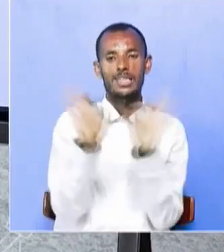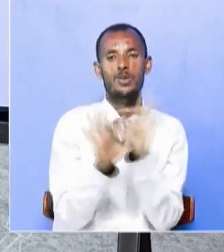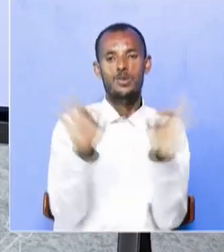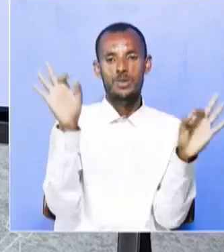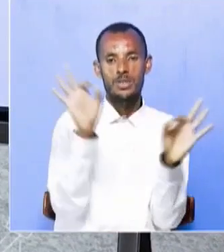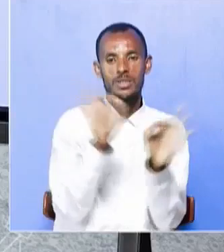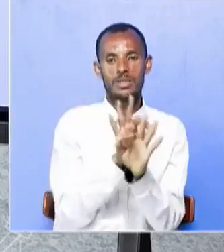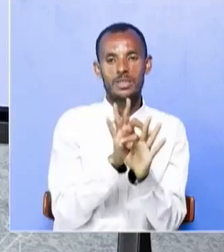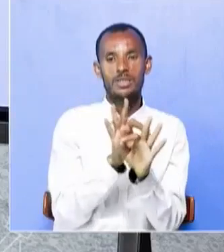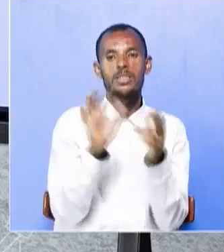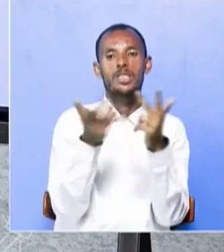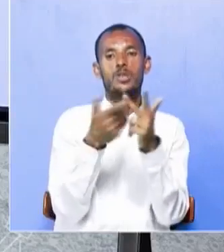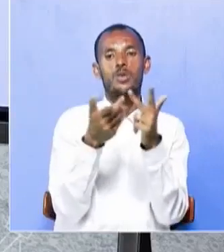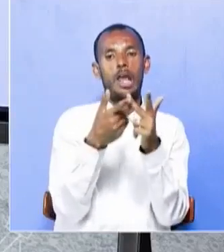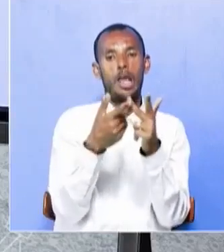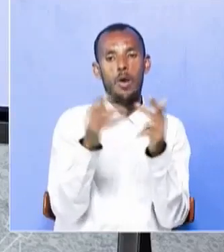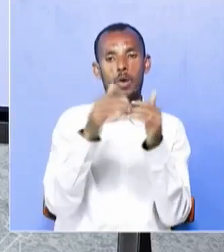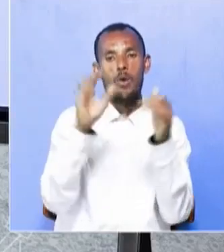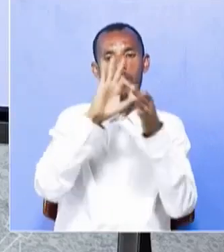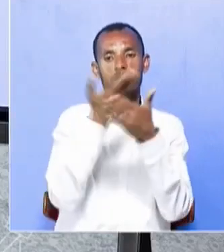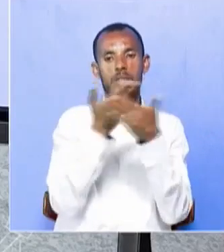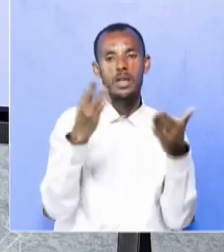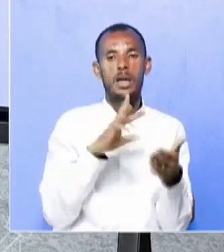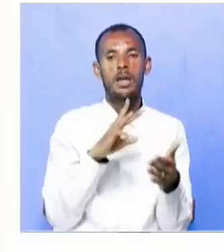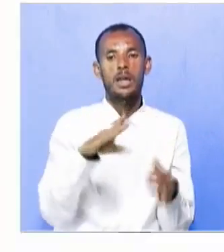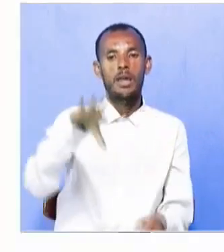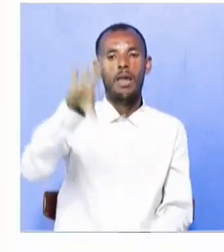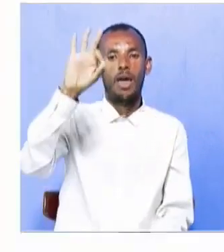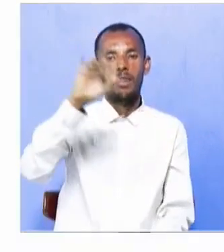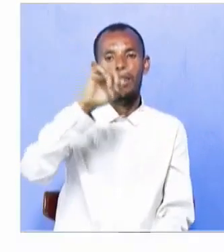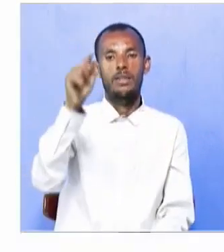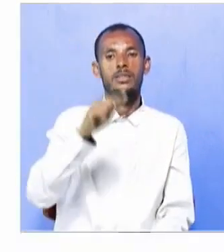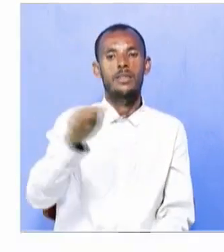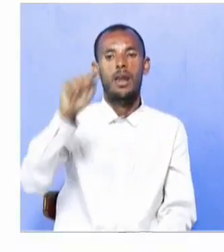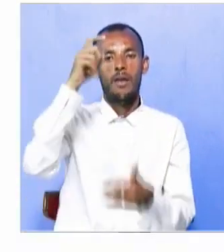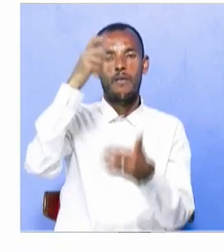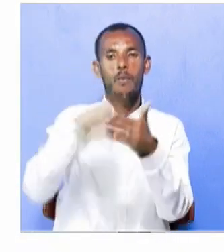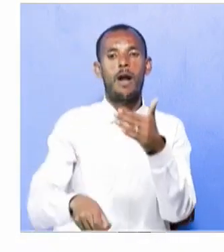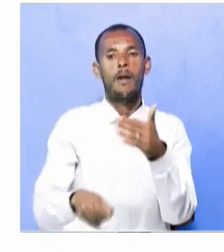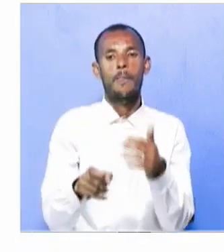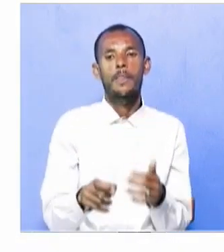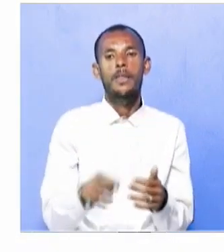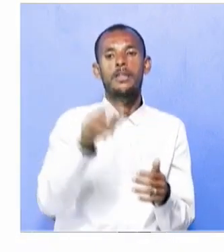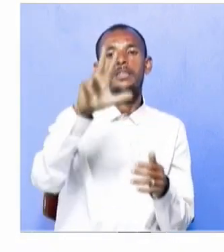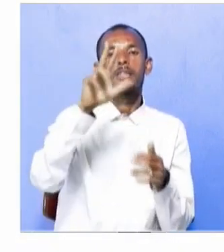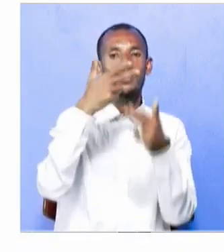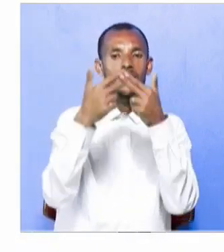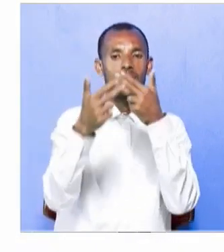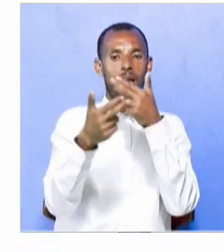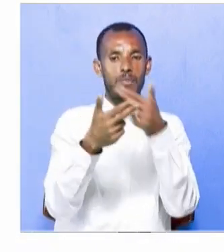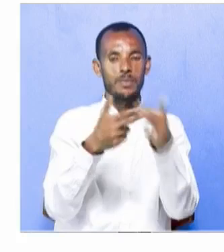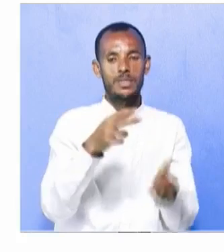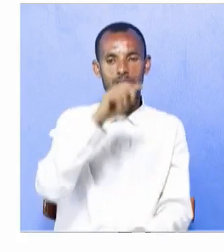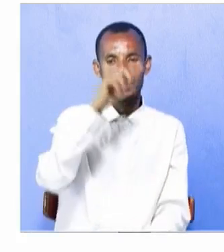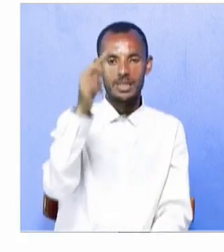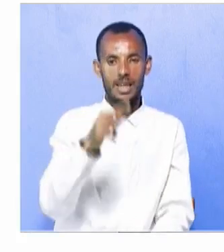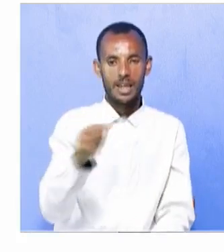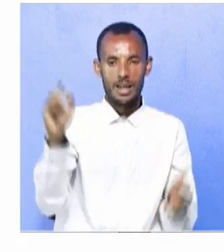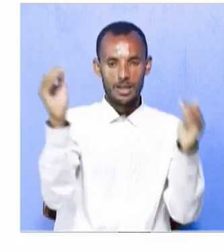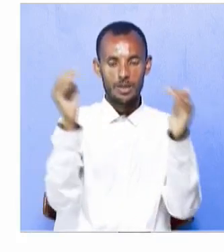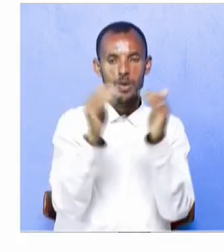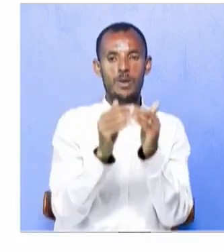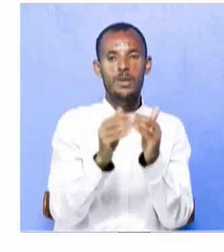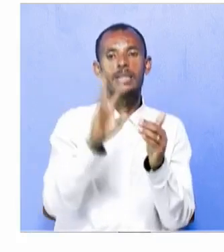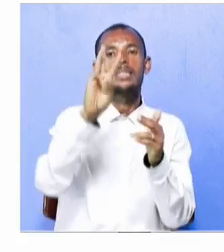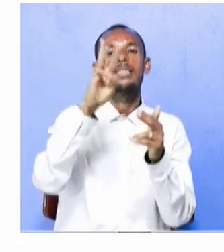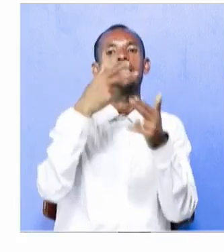the third equation and obtain the value of z. So 3 times z is equals to